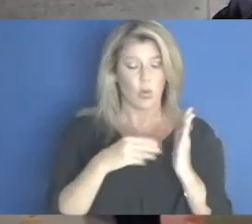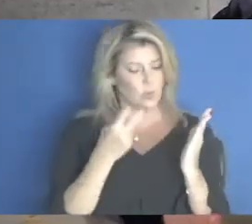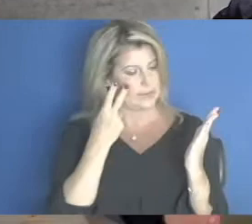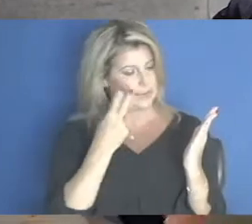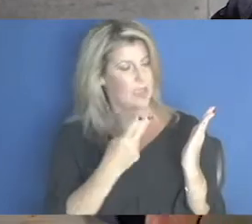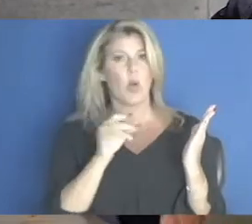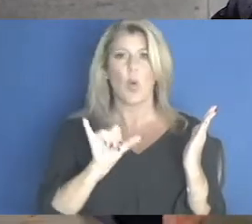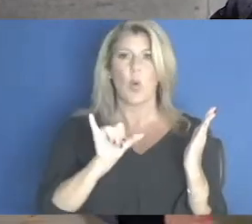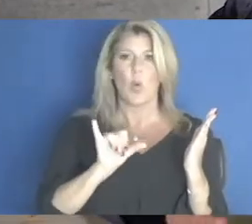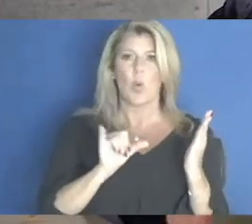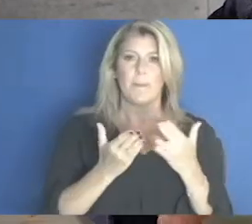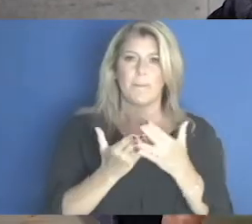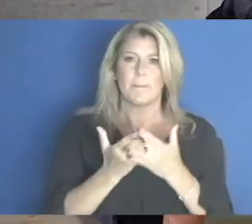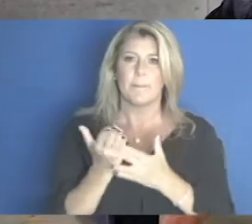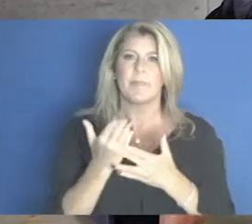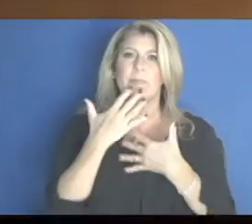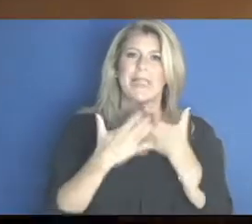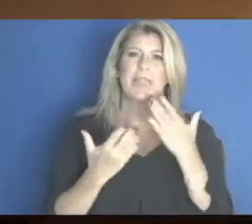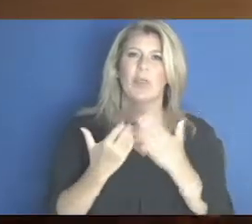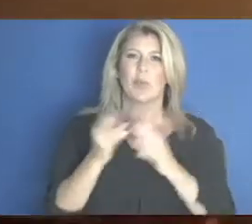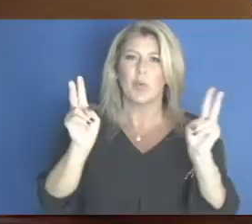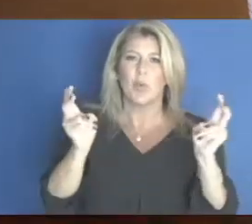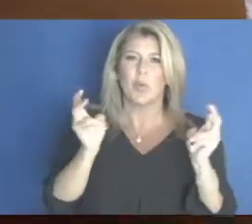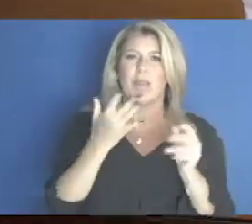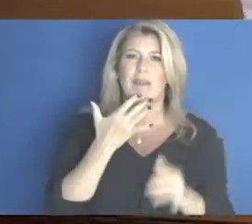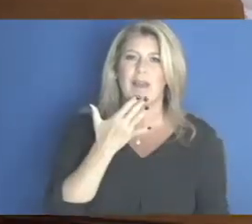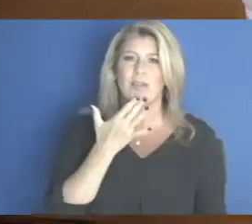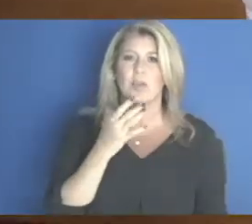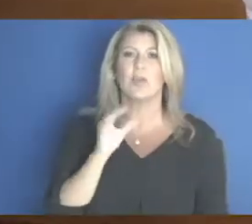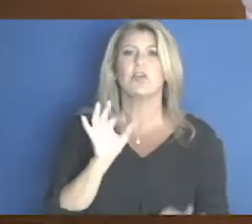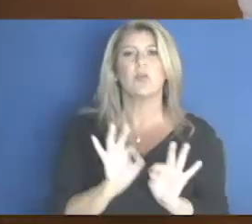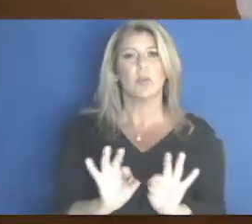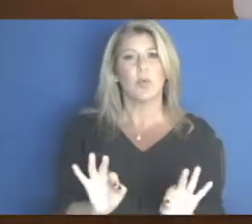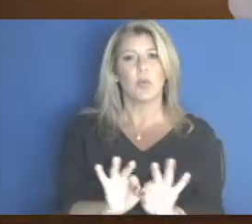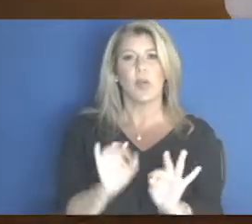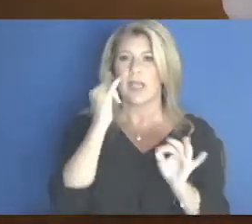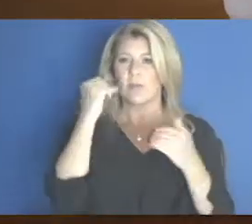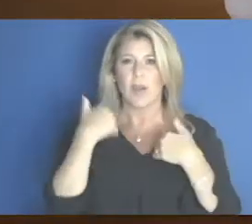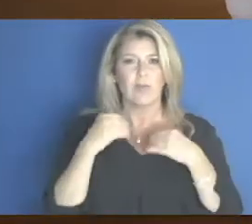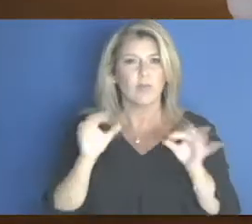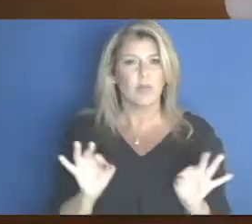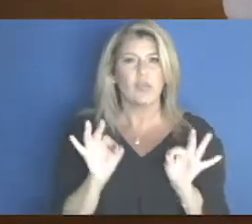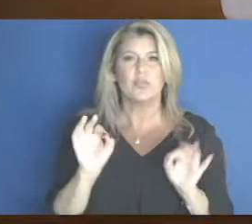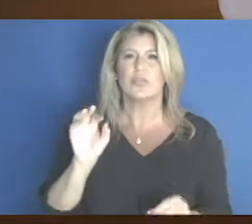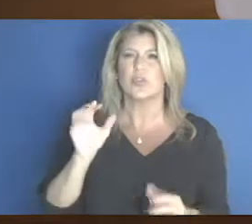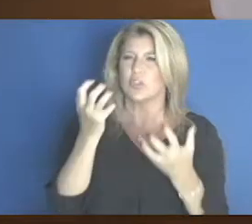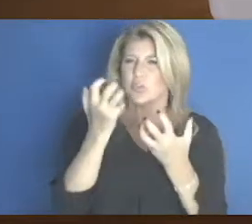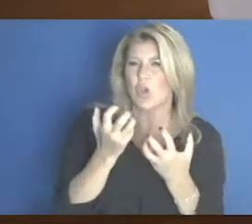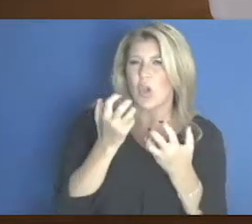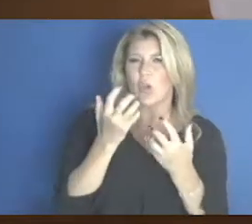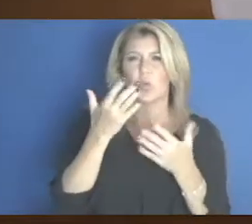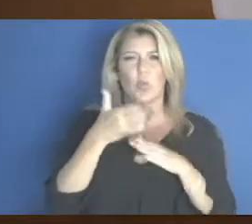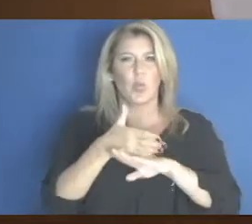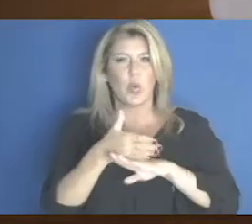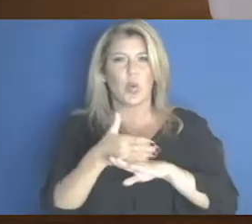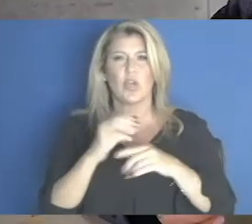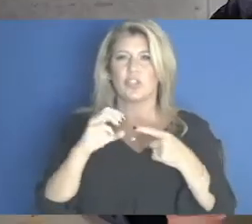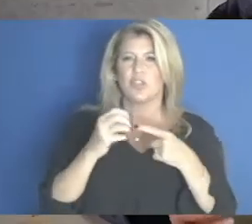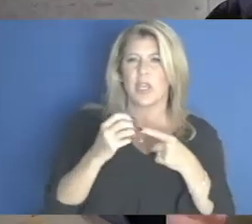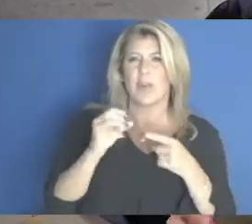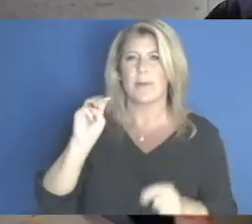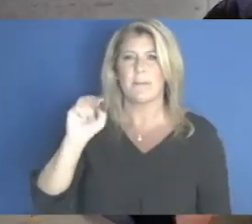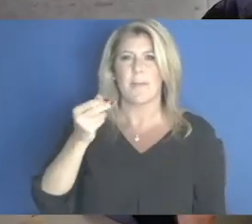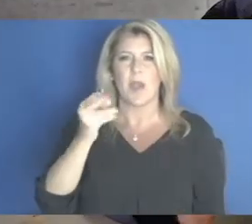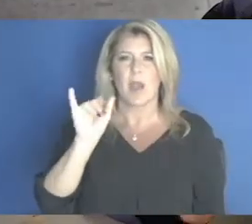paint, you will see some bleed through, and that's what this is for. So if you have a piece that is mahogany or cherry